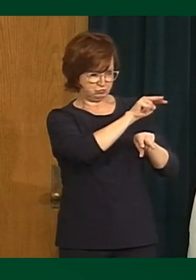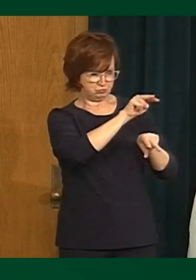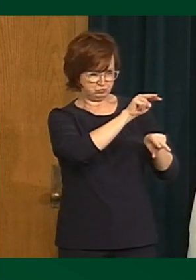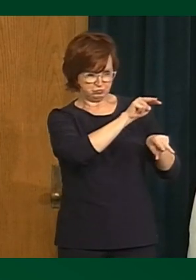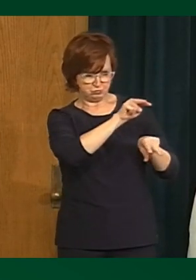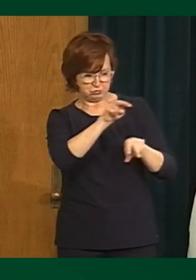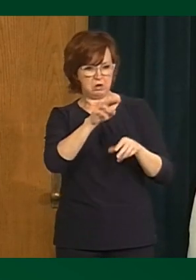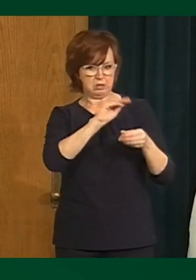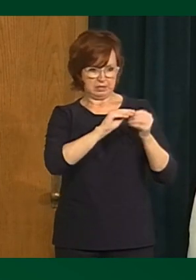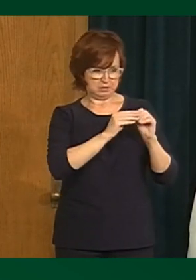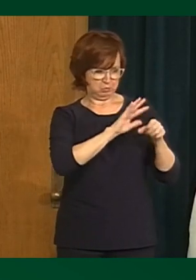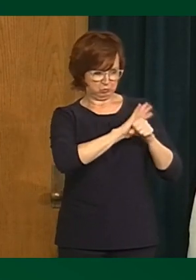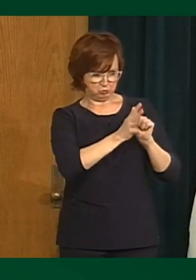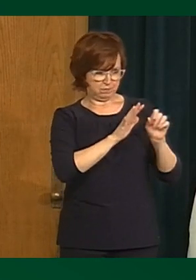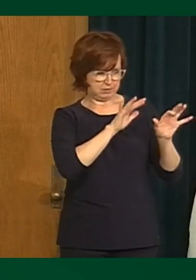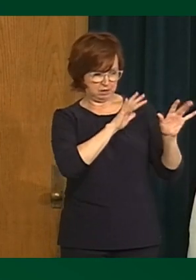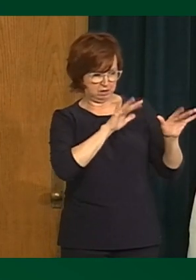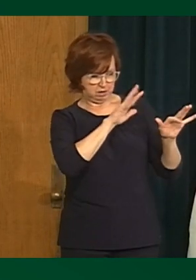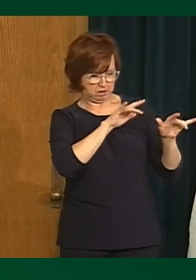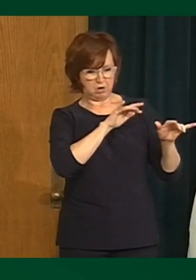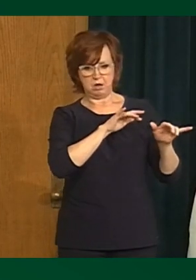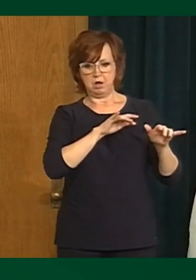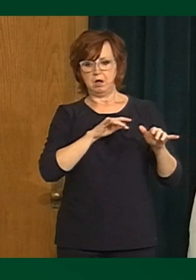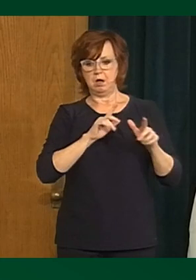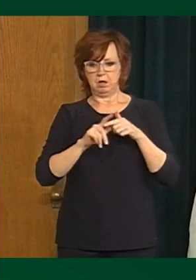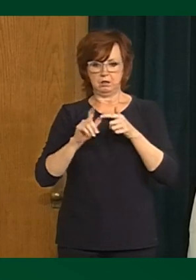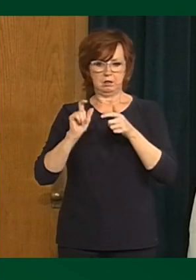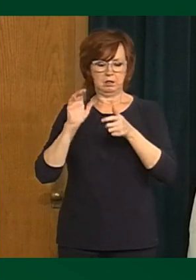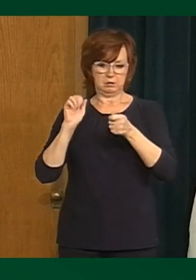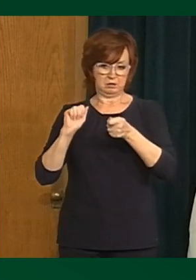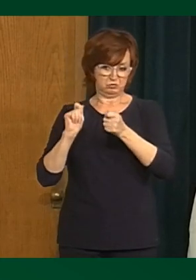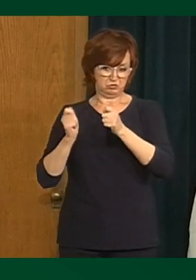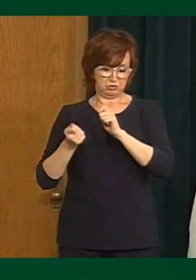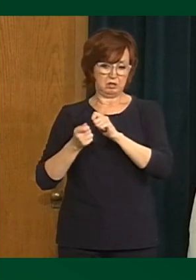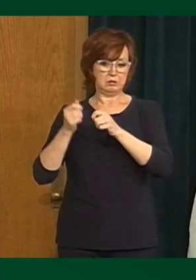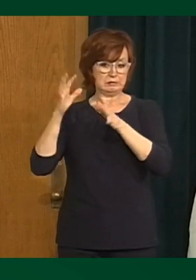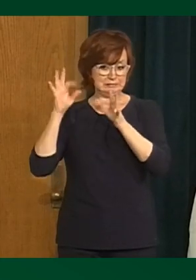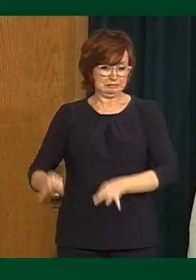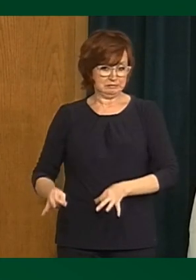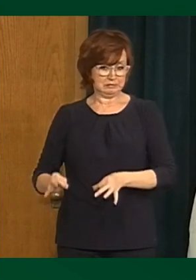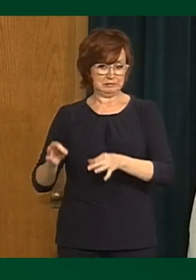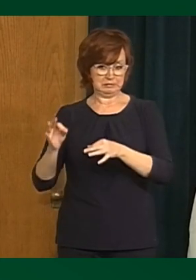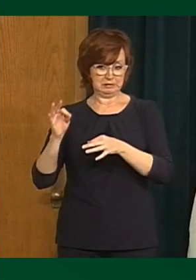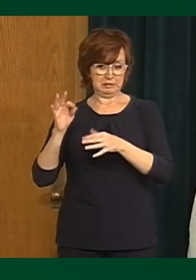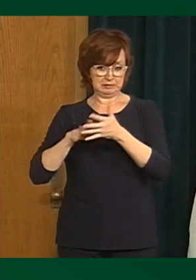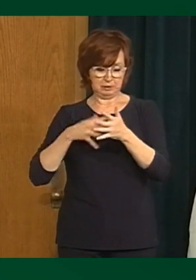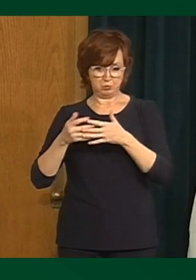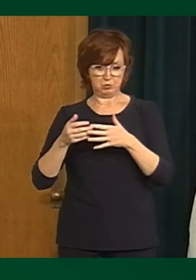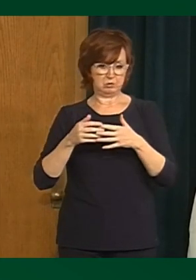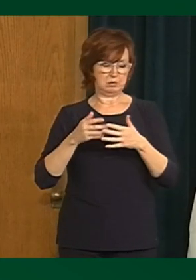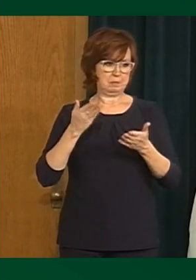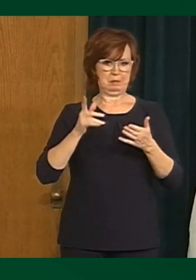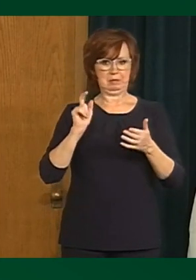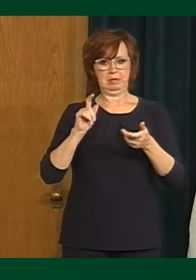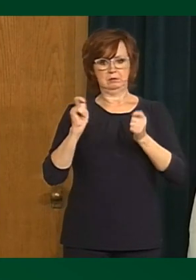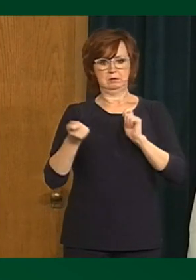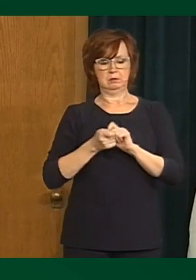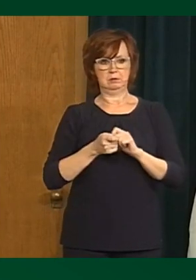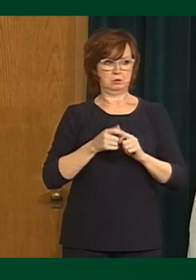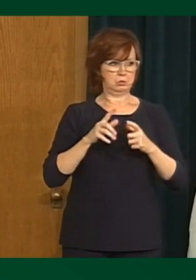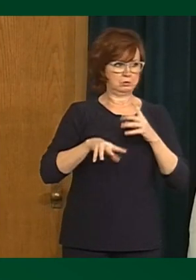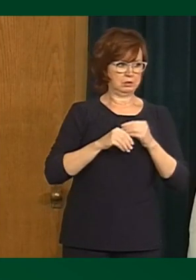date if necessary. But the hope would be that we wouldn't have to adjust that target date. Anything to add, Doctor? I would just say it's always good to